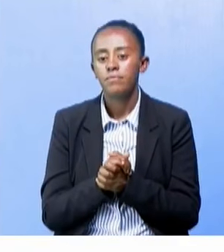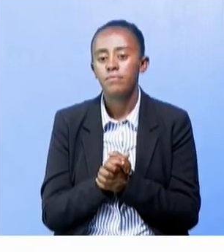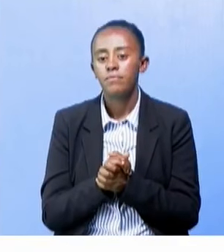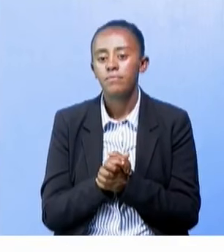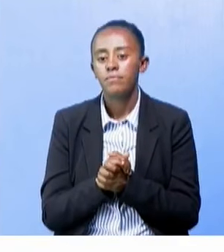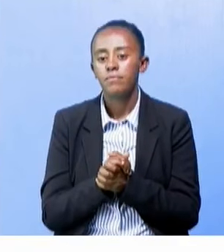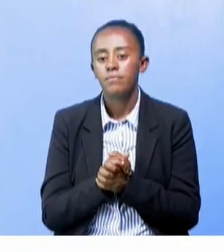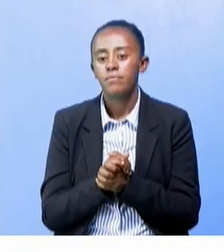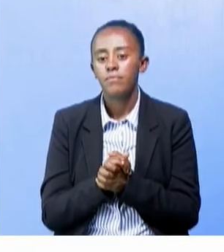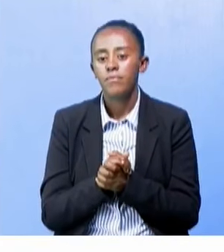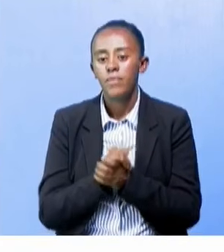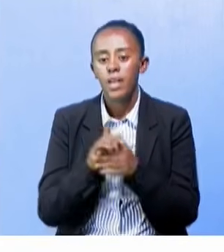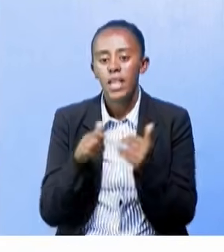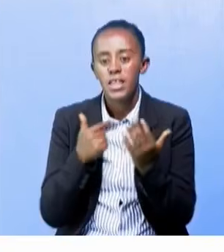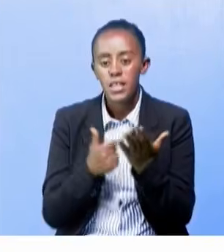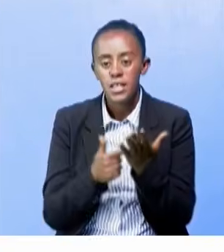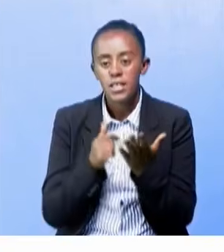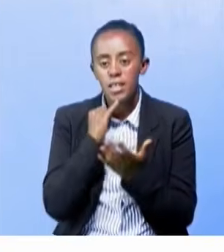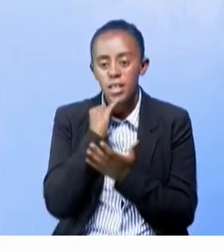This is why